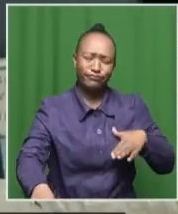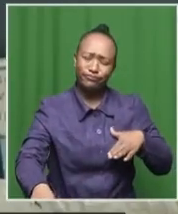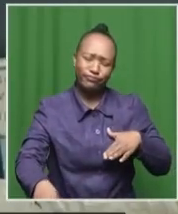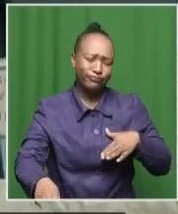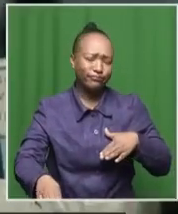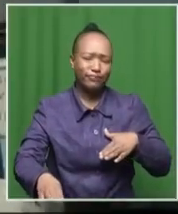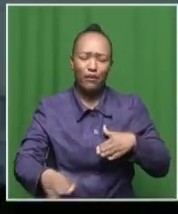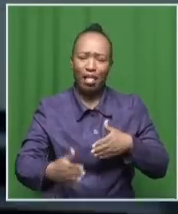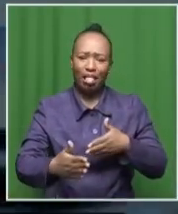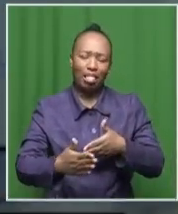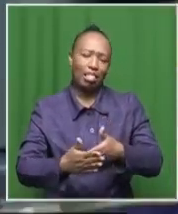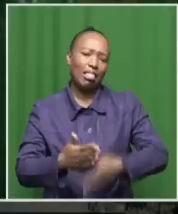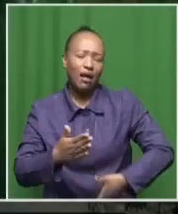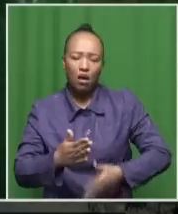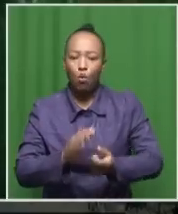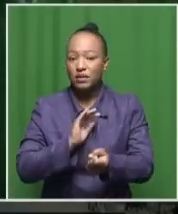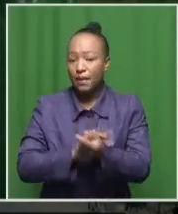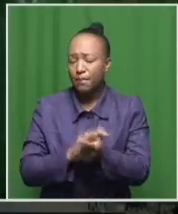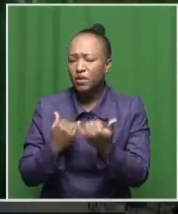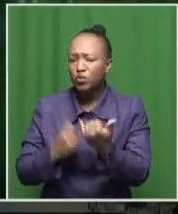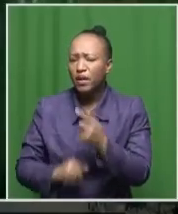morning?